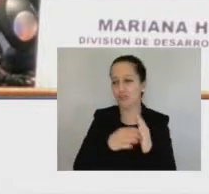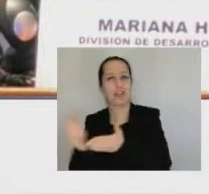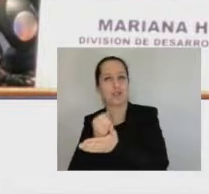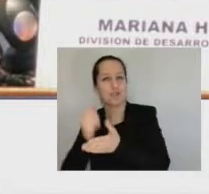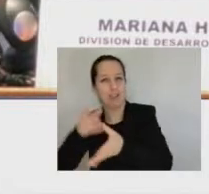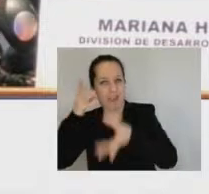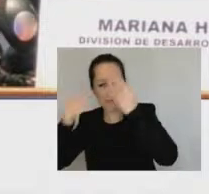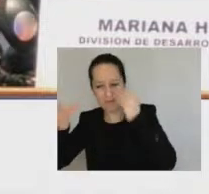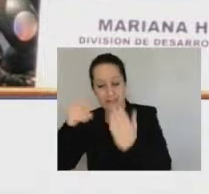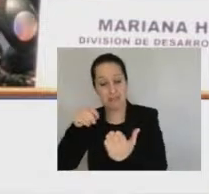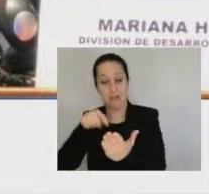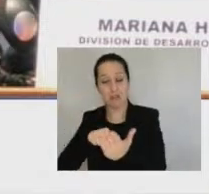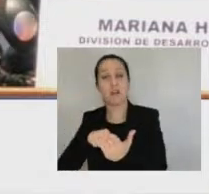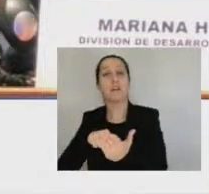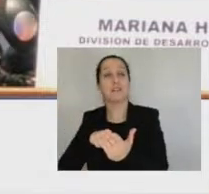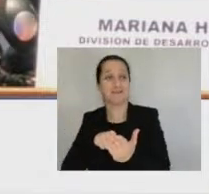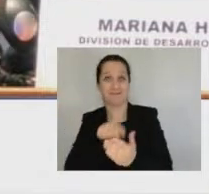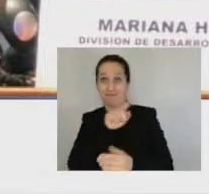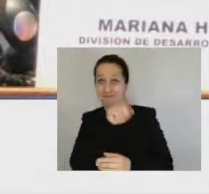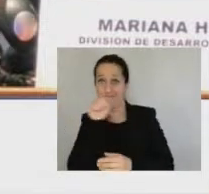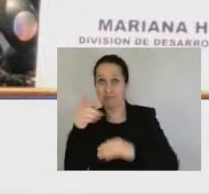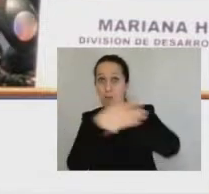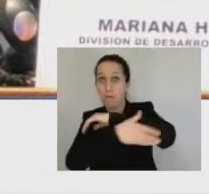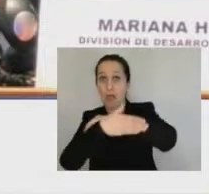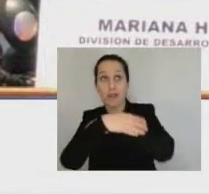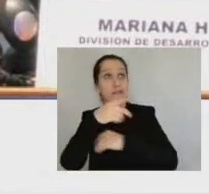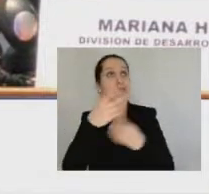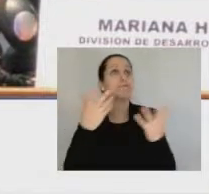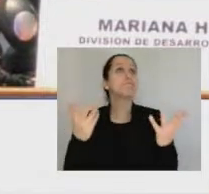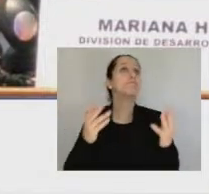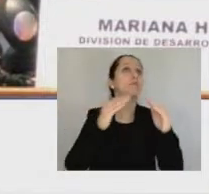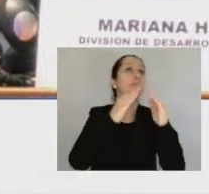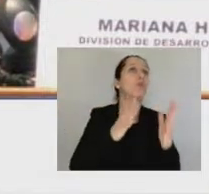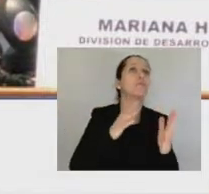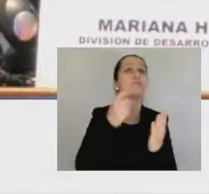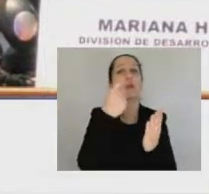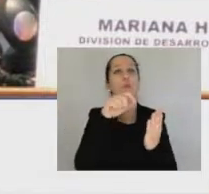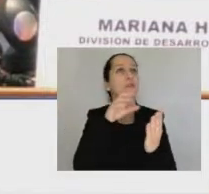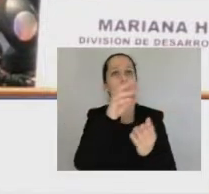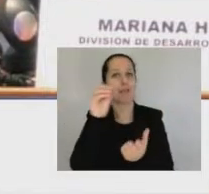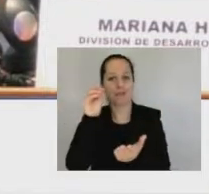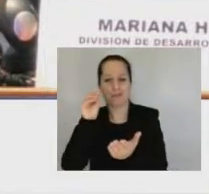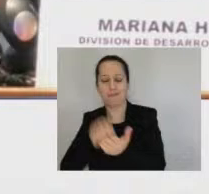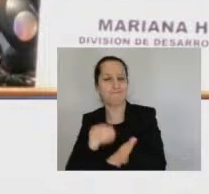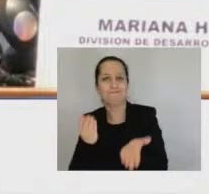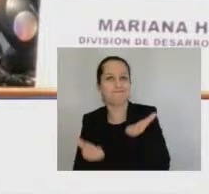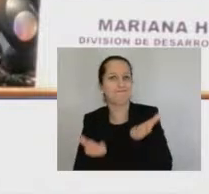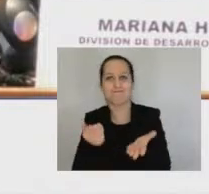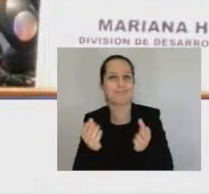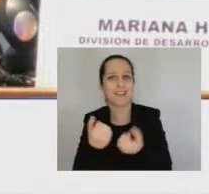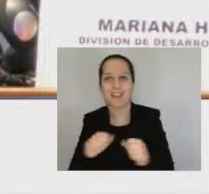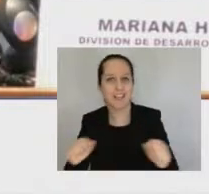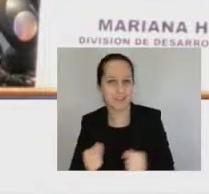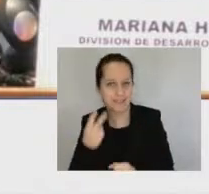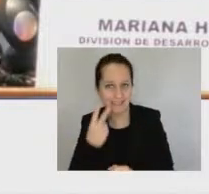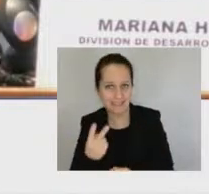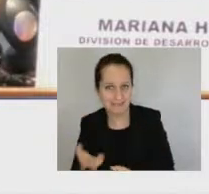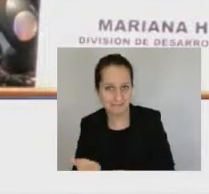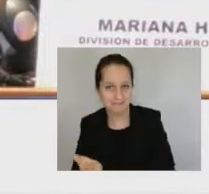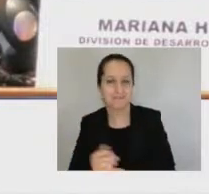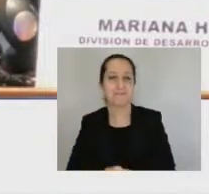analysis is adjusted by access because we could not adjust them by access in including the results.